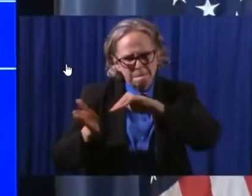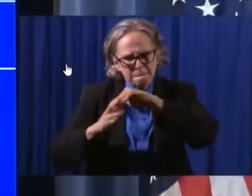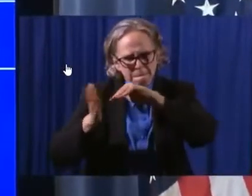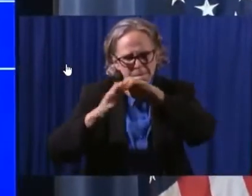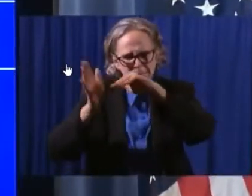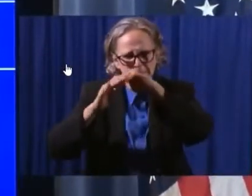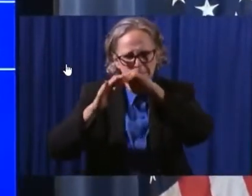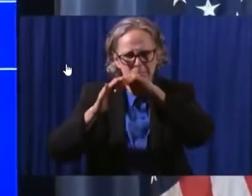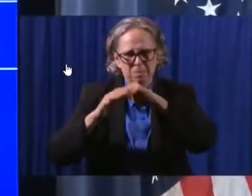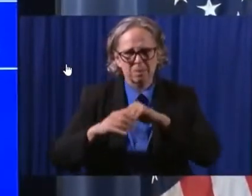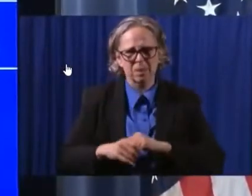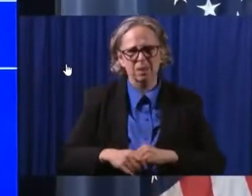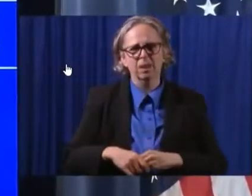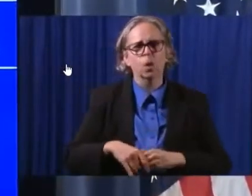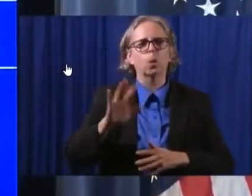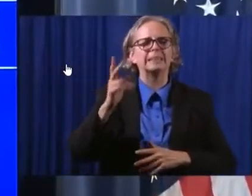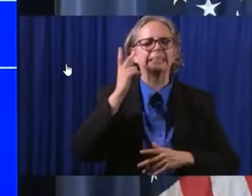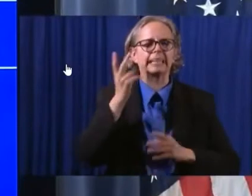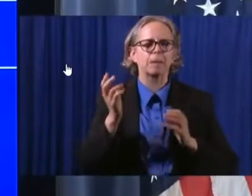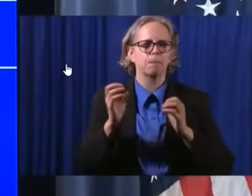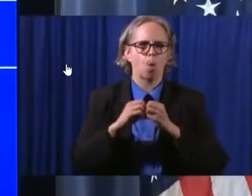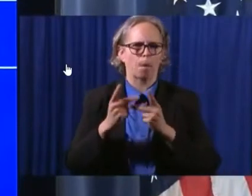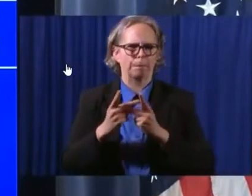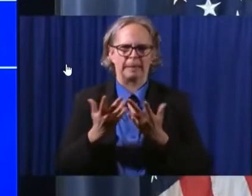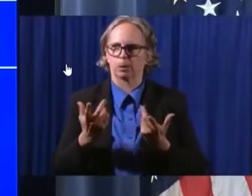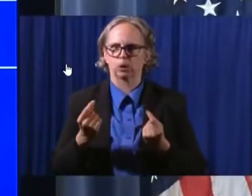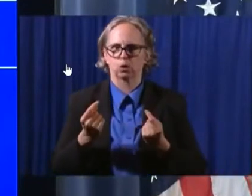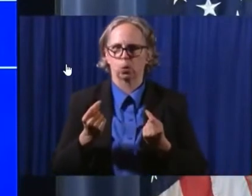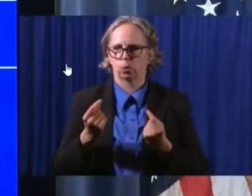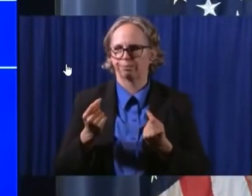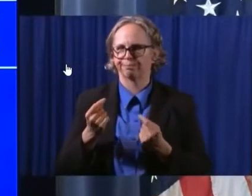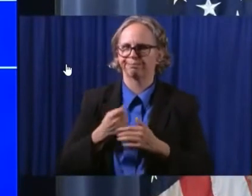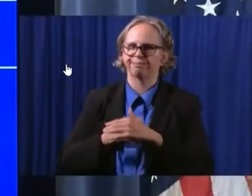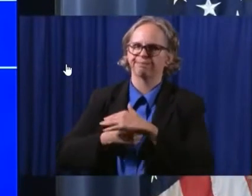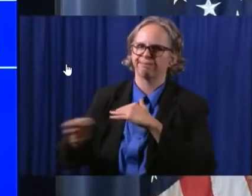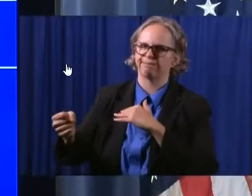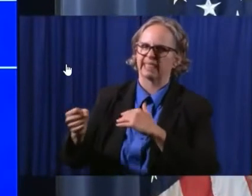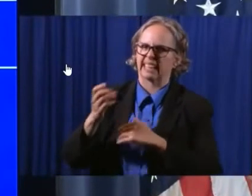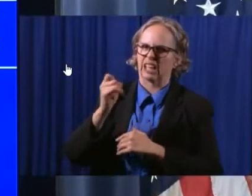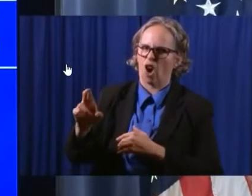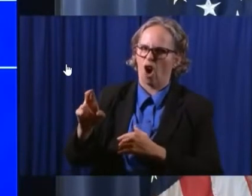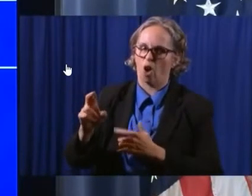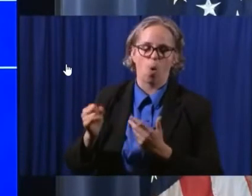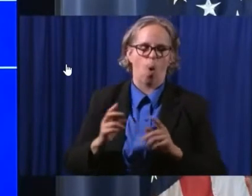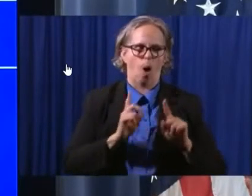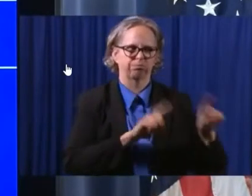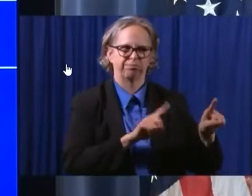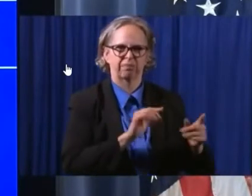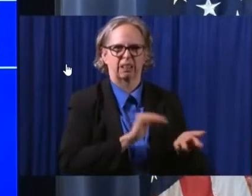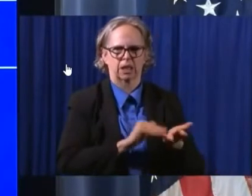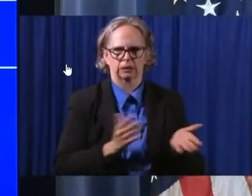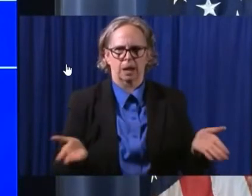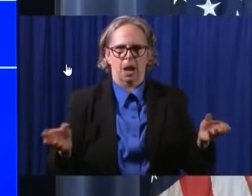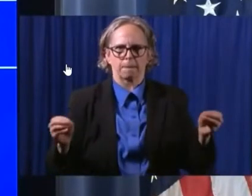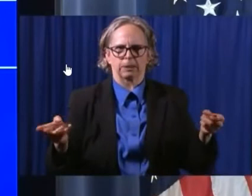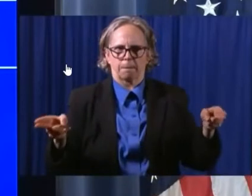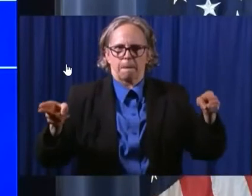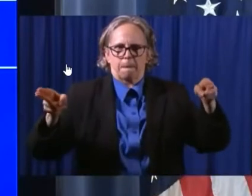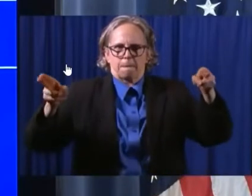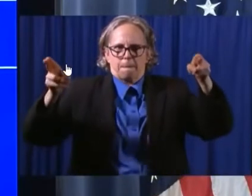room because they are experiencing symptoms and they want to see whether or not they have the virus. Ohioans in level 2 counties should exercise a high degree of